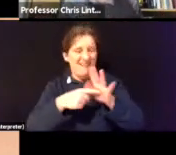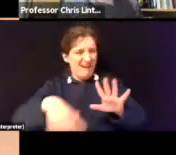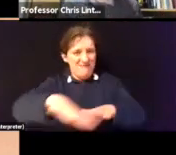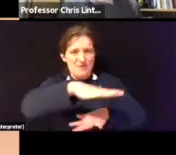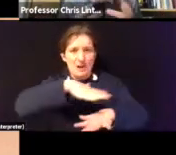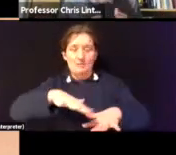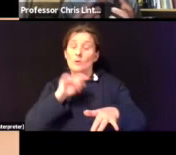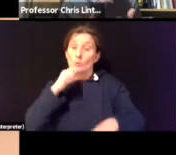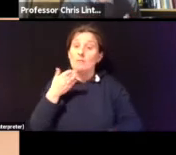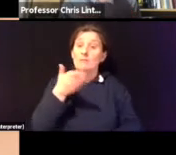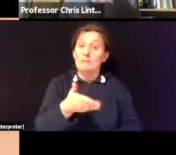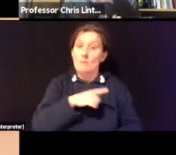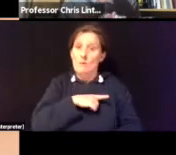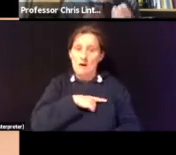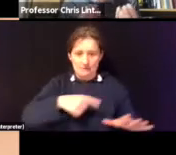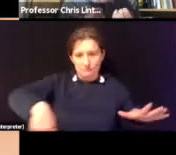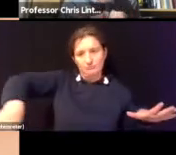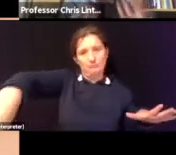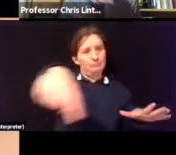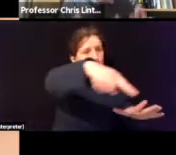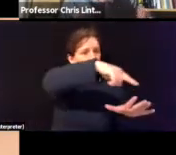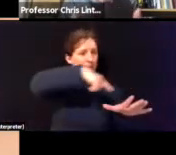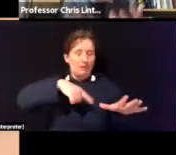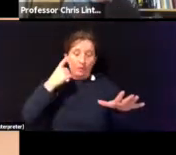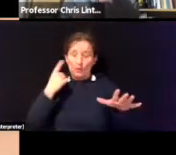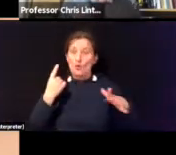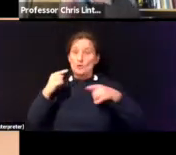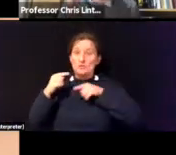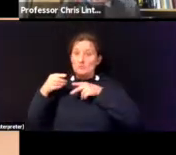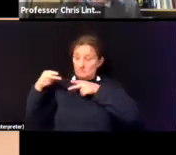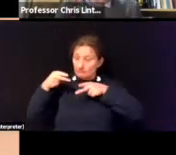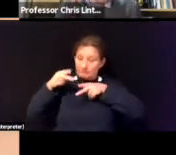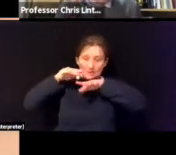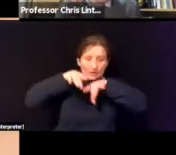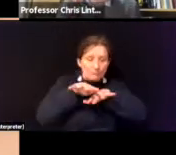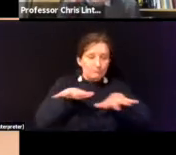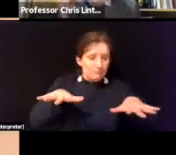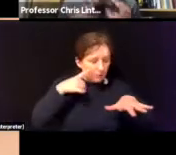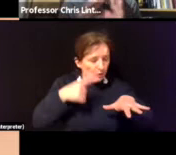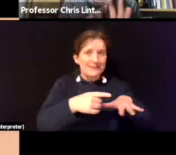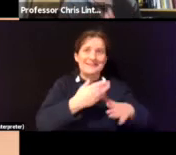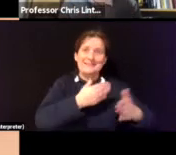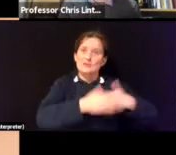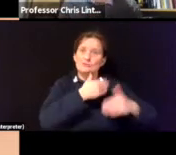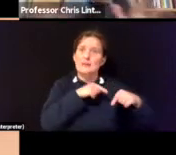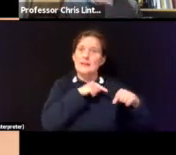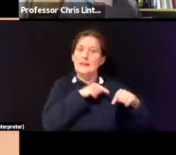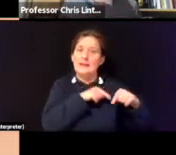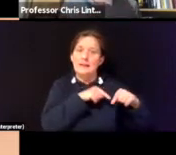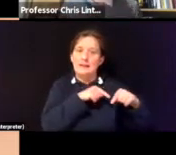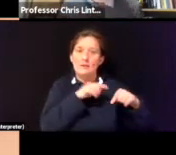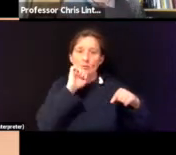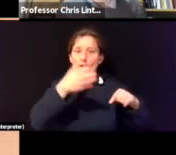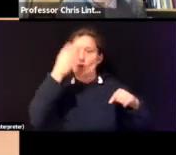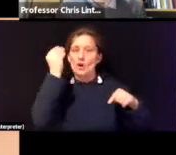there because it's thought that's a place where the rocks contain a history of the past. We'll learn a lot about the geology